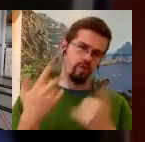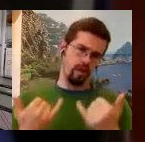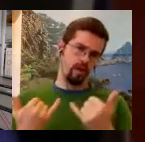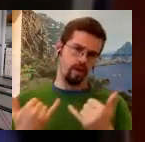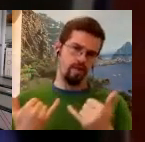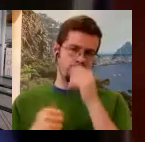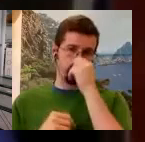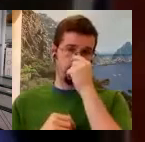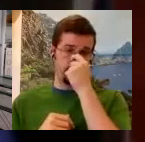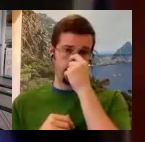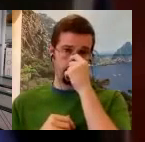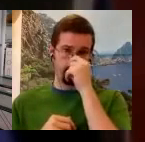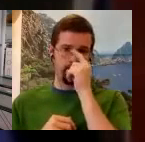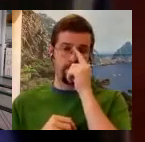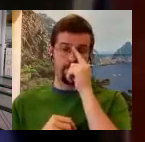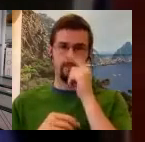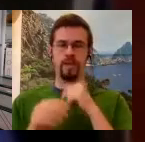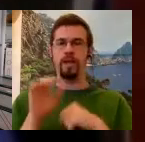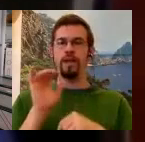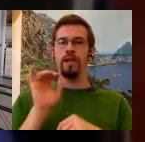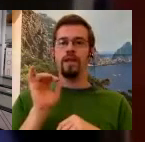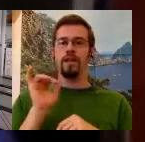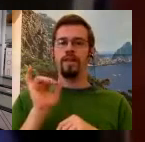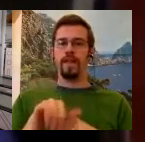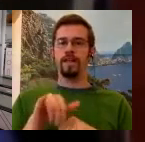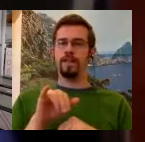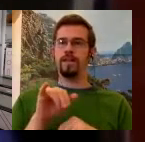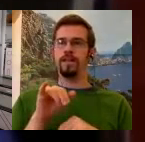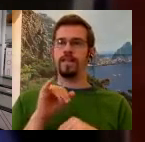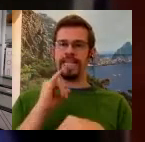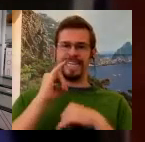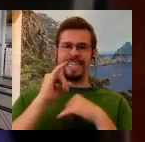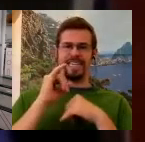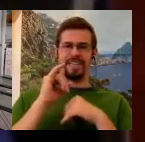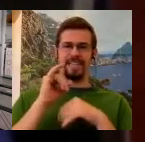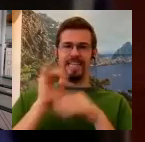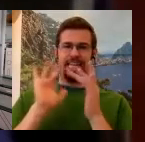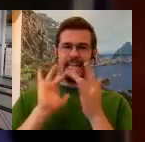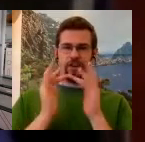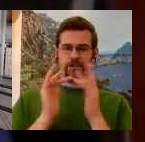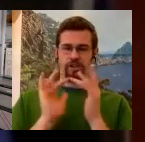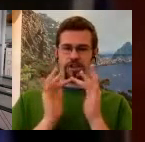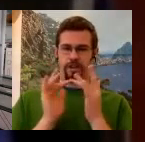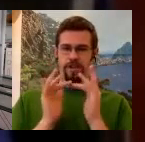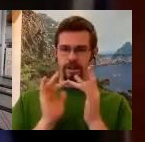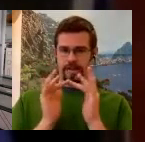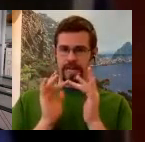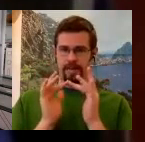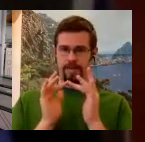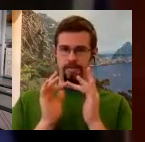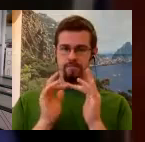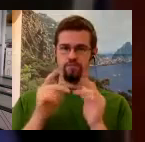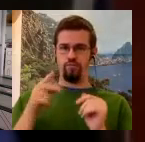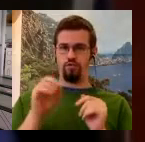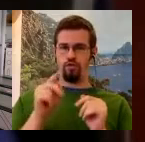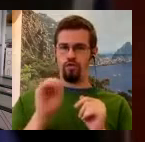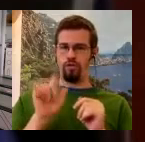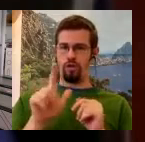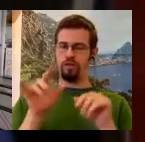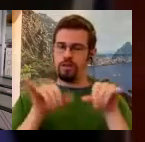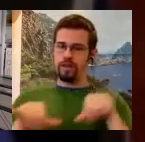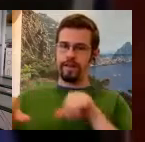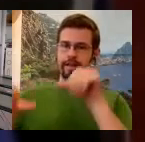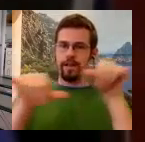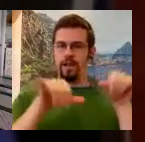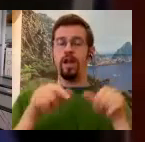the IETF, the Internet Engineering Task Force. I wanted to try to make a standard, and I was looking